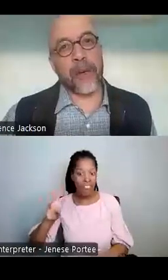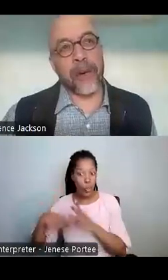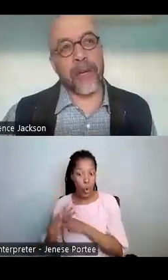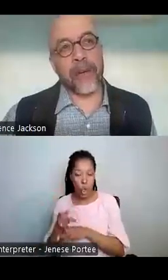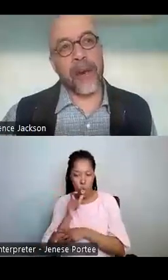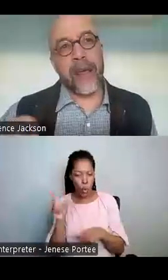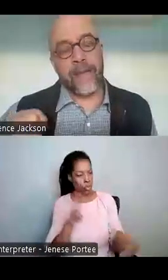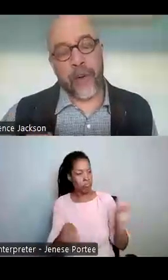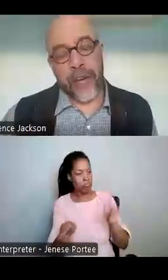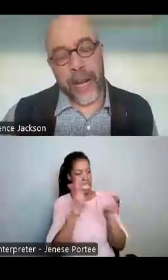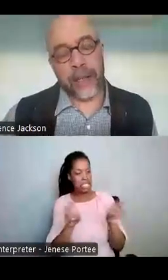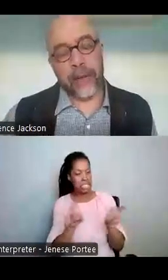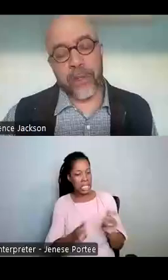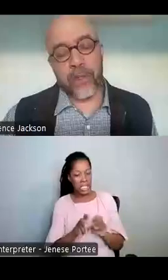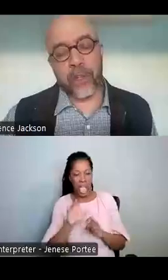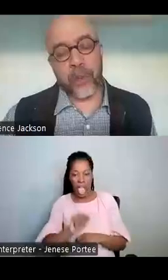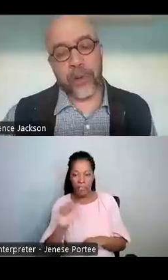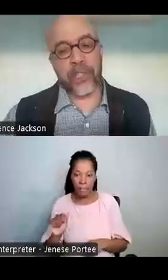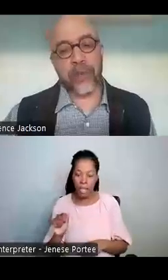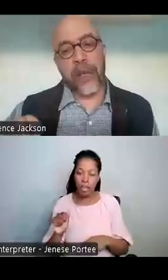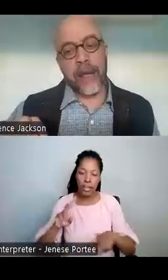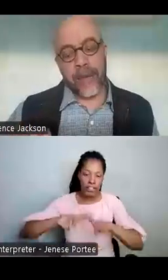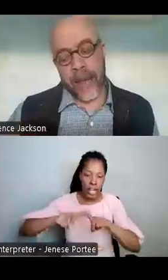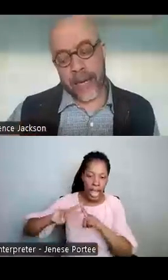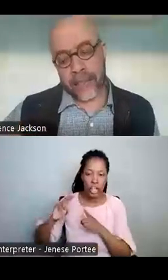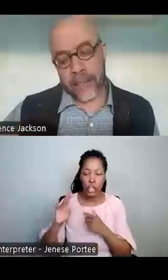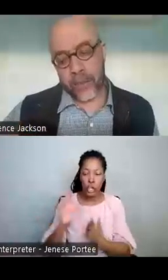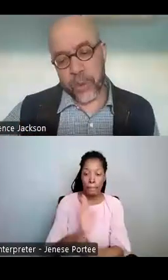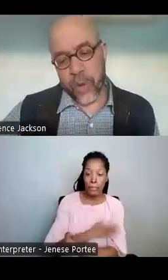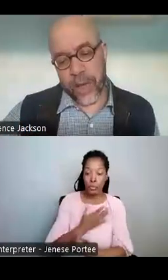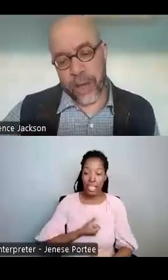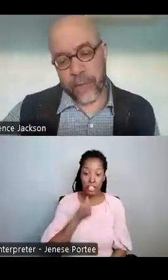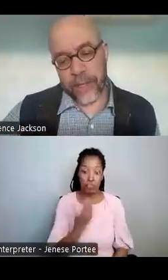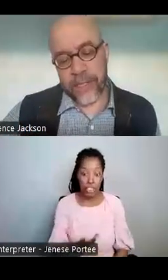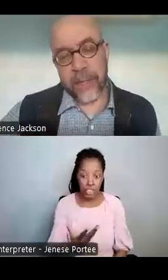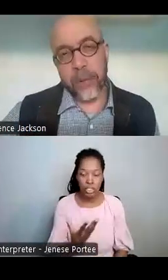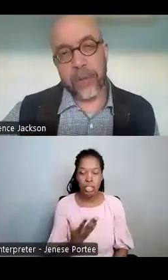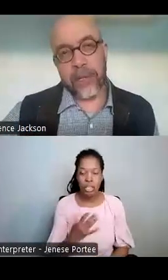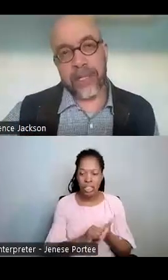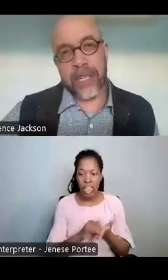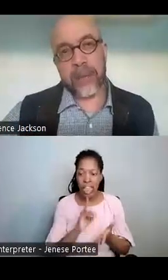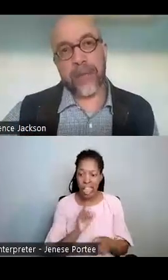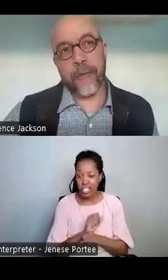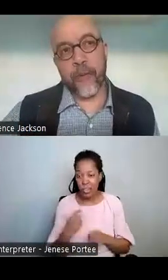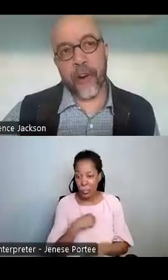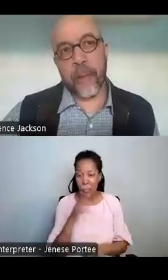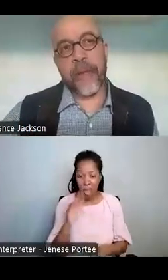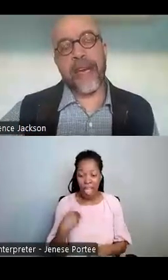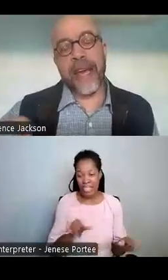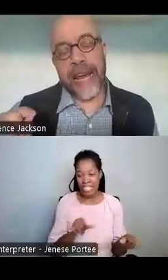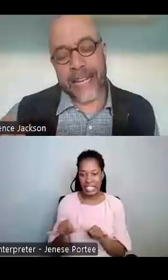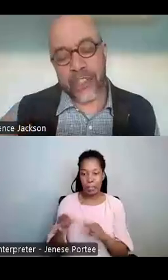African American vernacular musical expression, that actually we will have a similar assessment